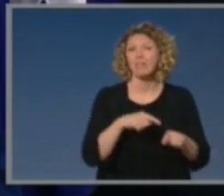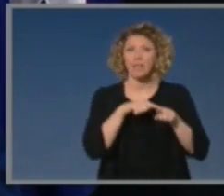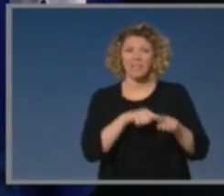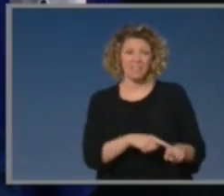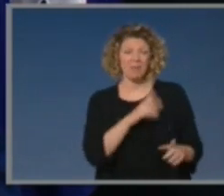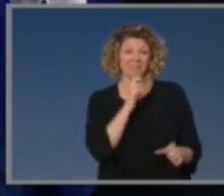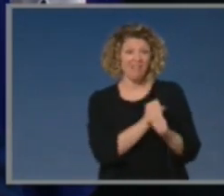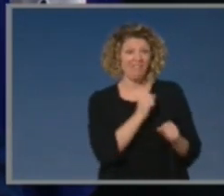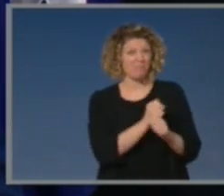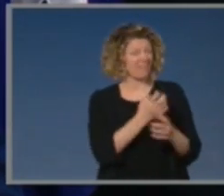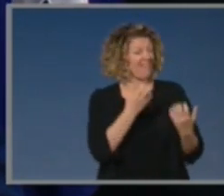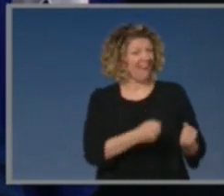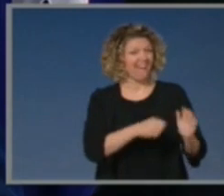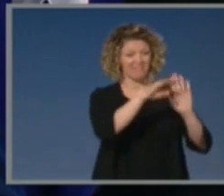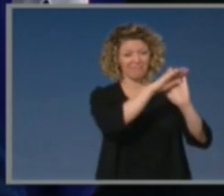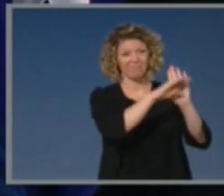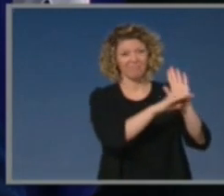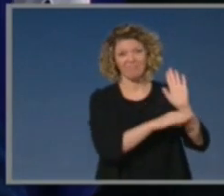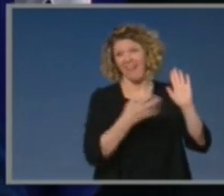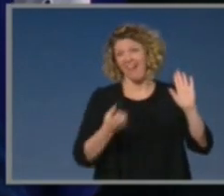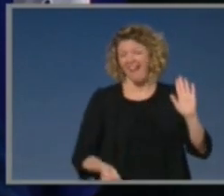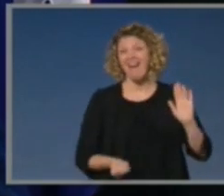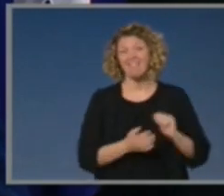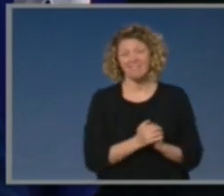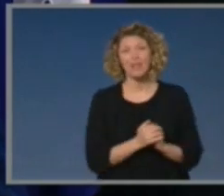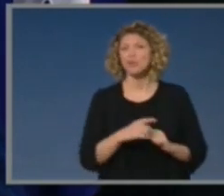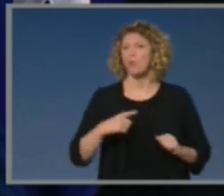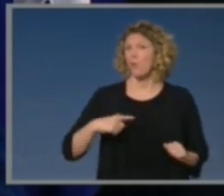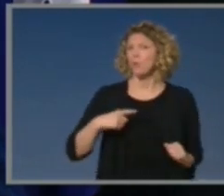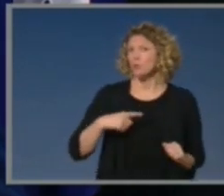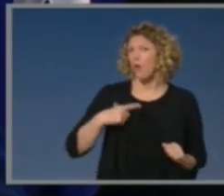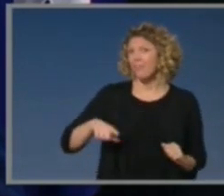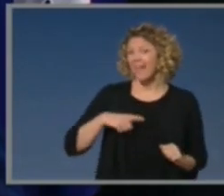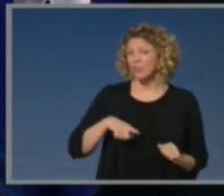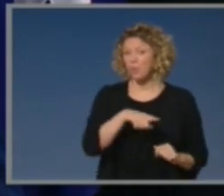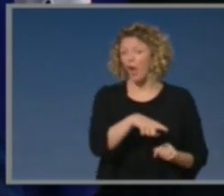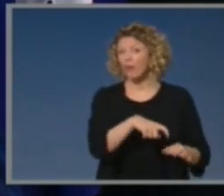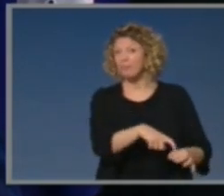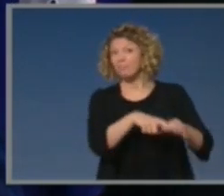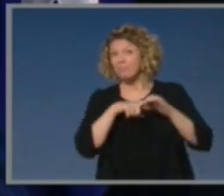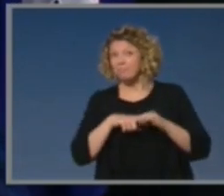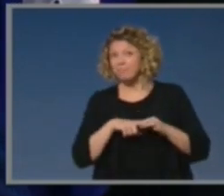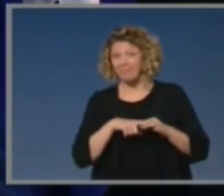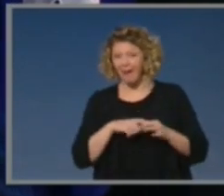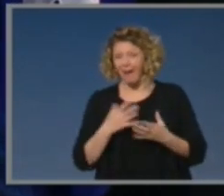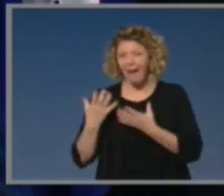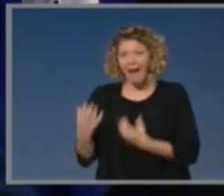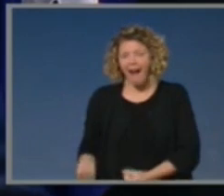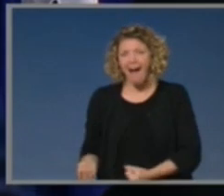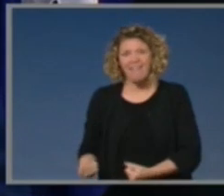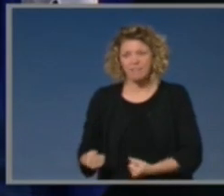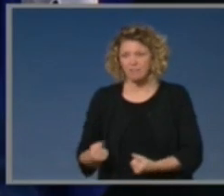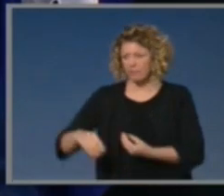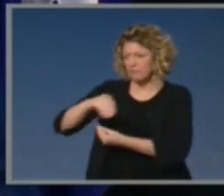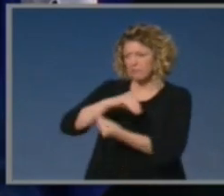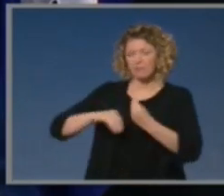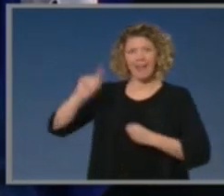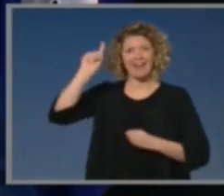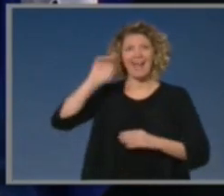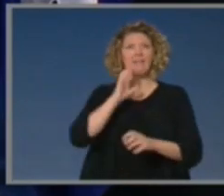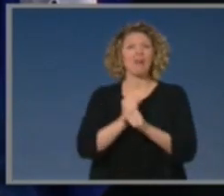one of the reasons why it exists. And so the exact thing you're asking for currently exists. It's part of existing government